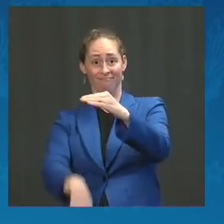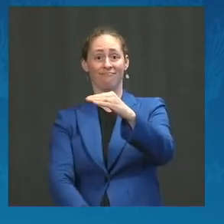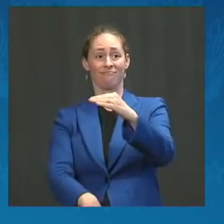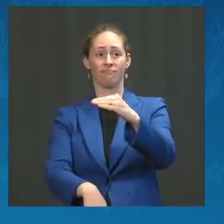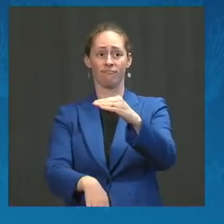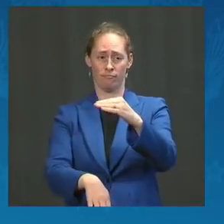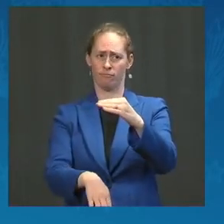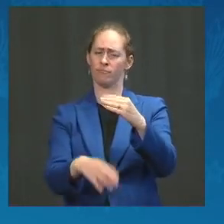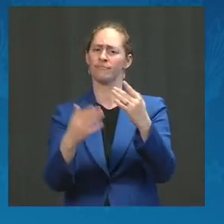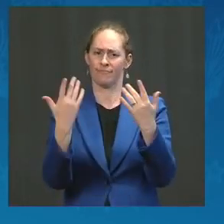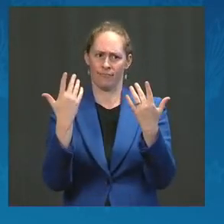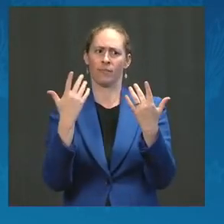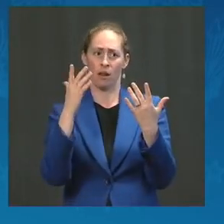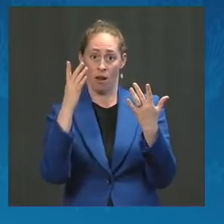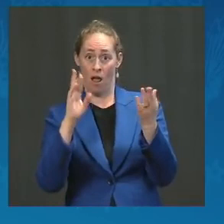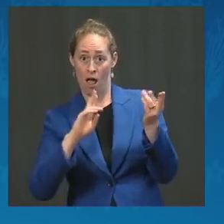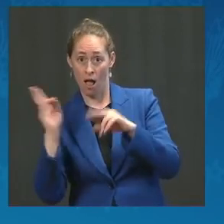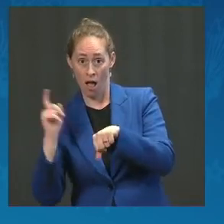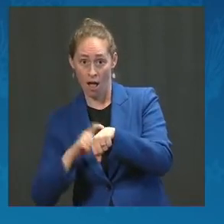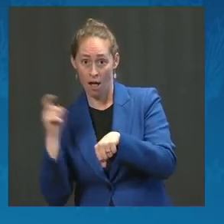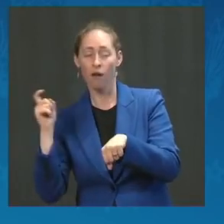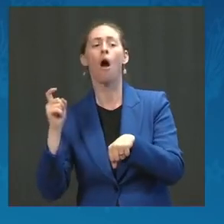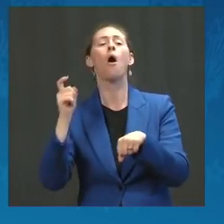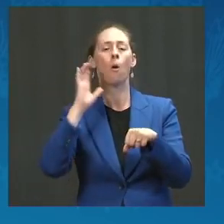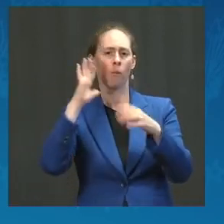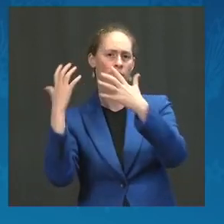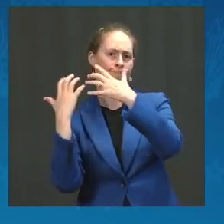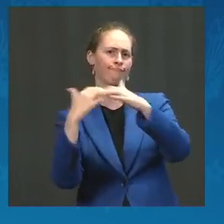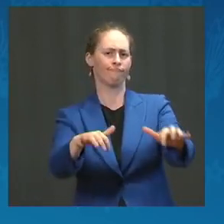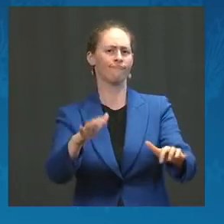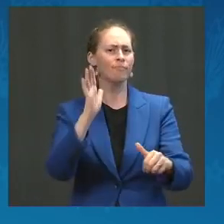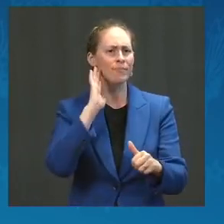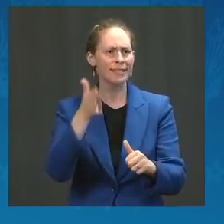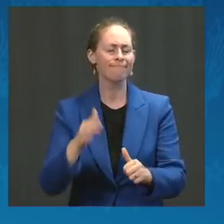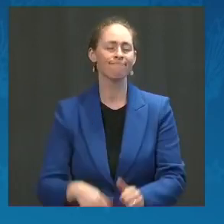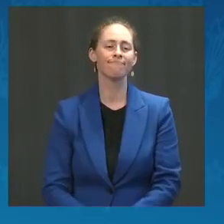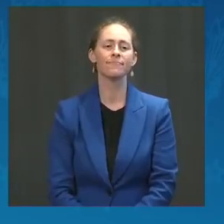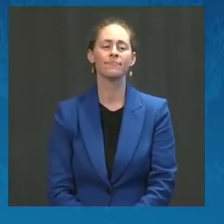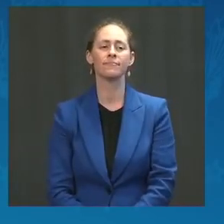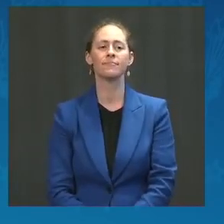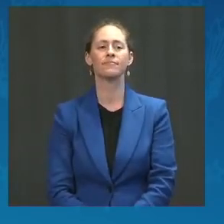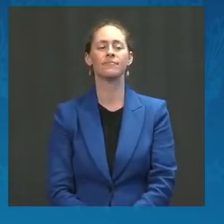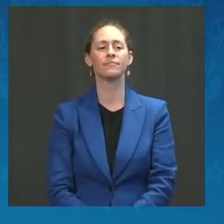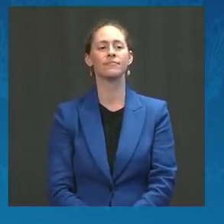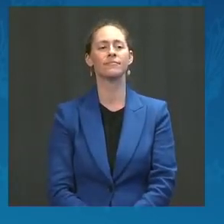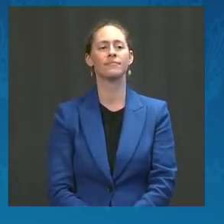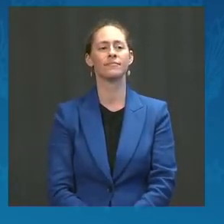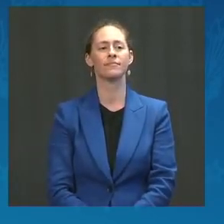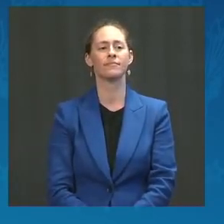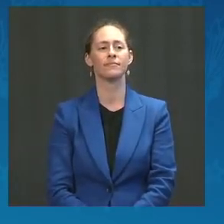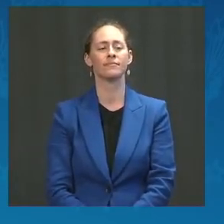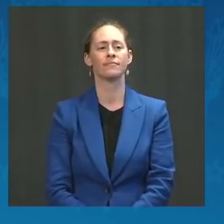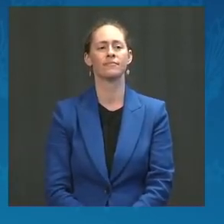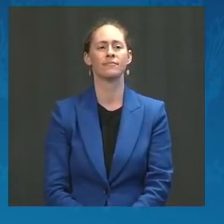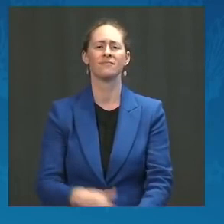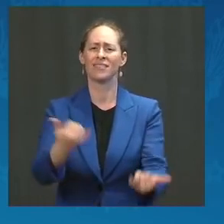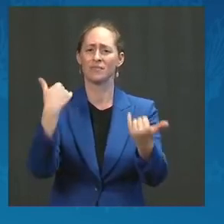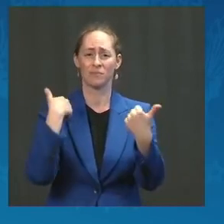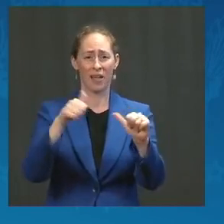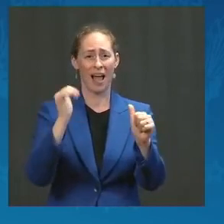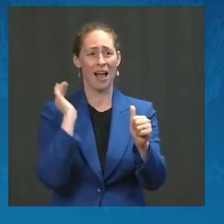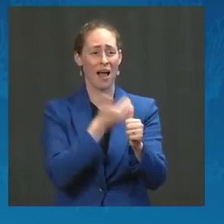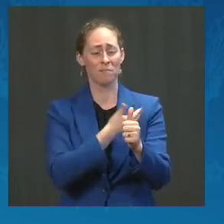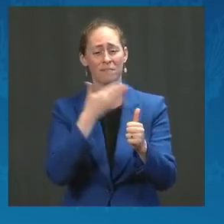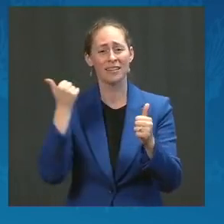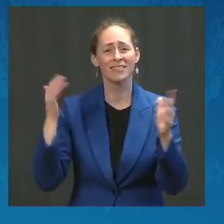Look, and as we work to vaccinate more Americans, we're prepared for outbreaks in areas where there are unvaccinated